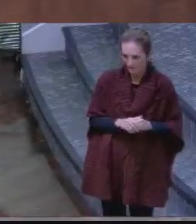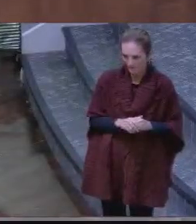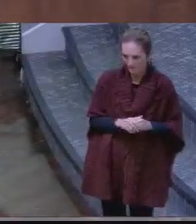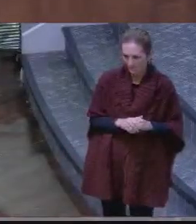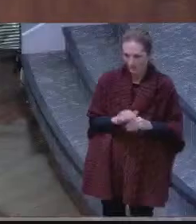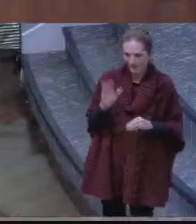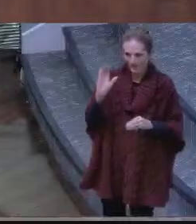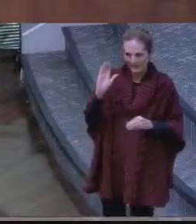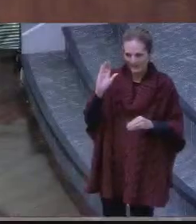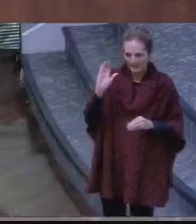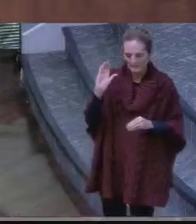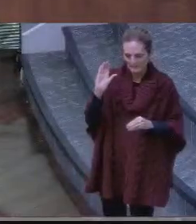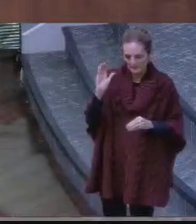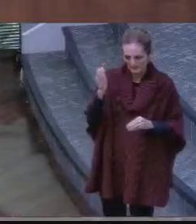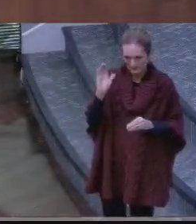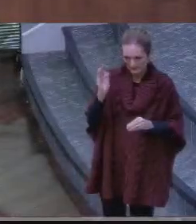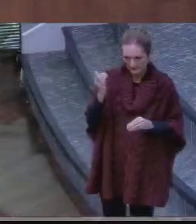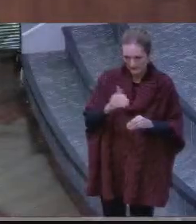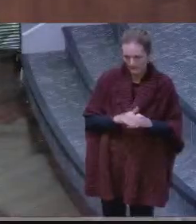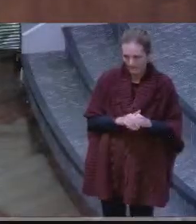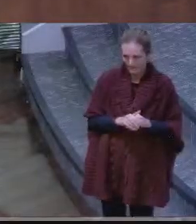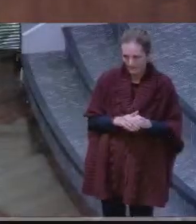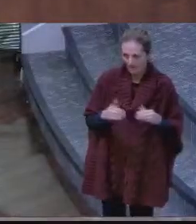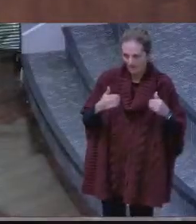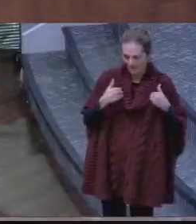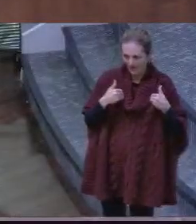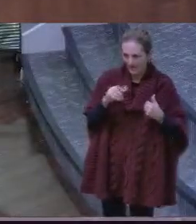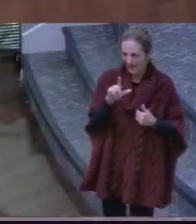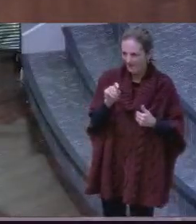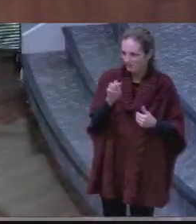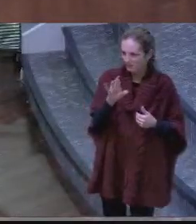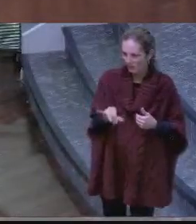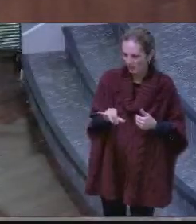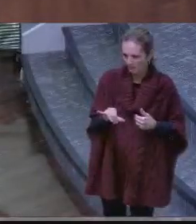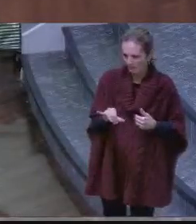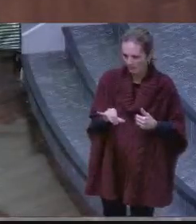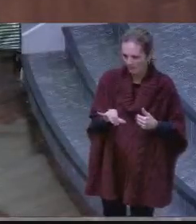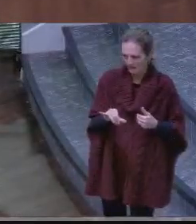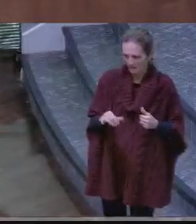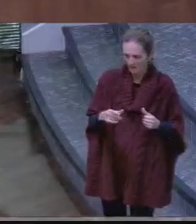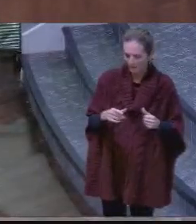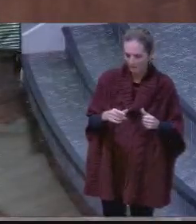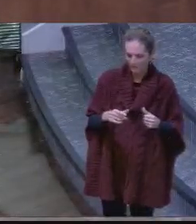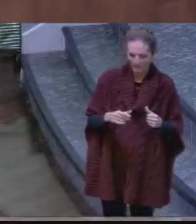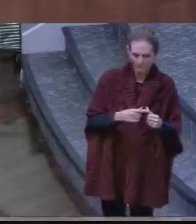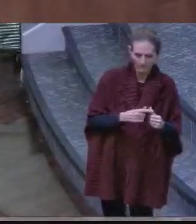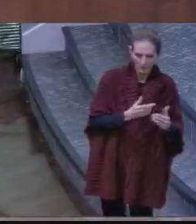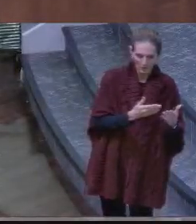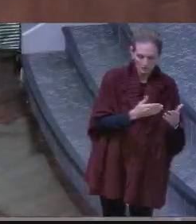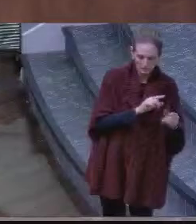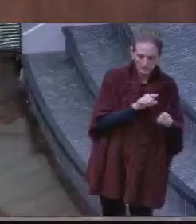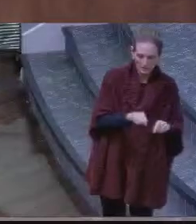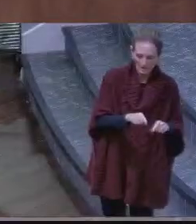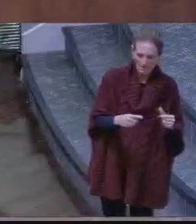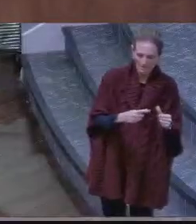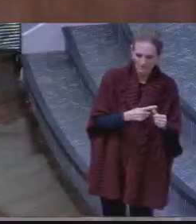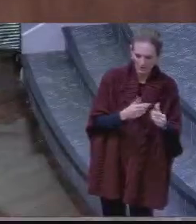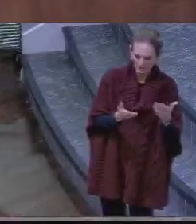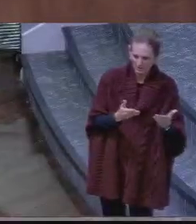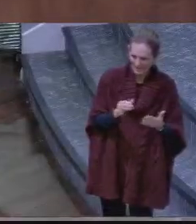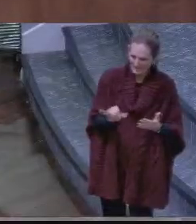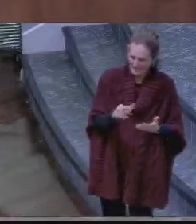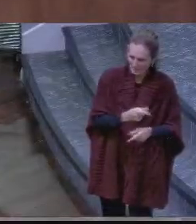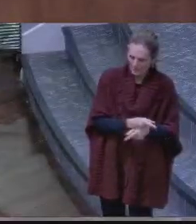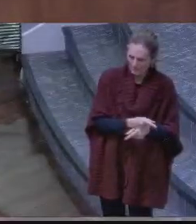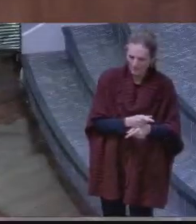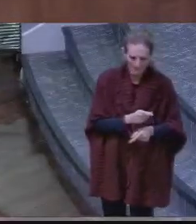seems that they pull lottery tickets and the first come, first serve, and then some children are not going to be able to go to school. Is that right?